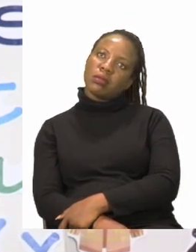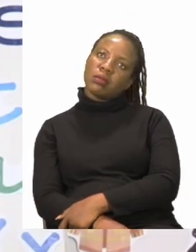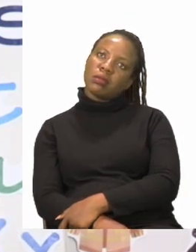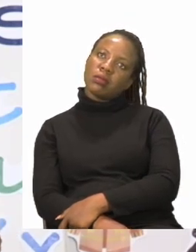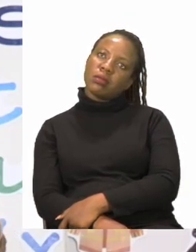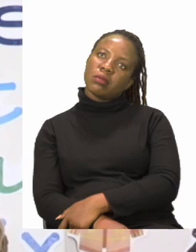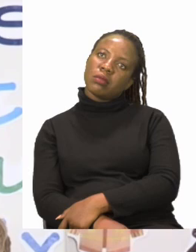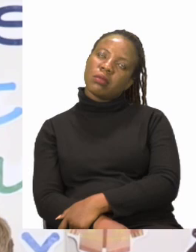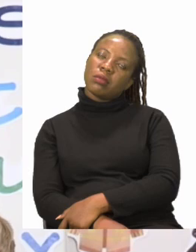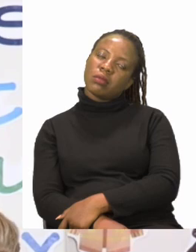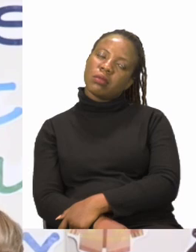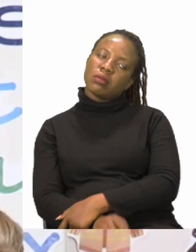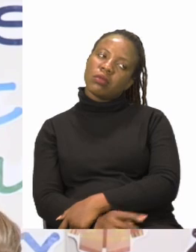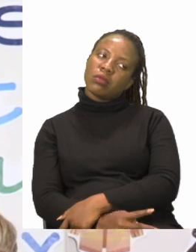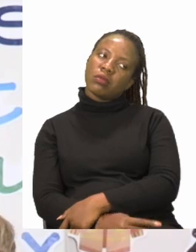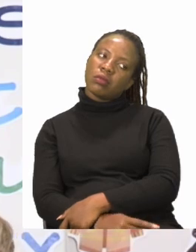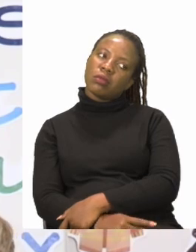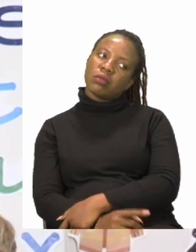Garden.